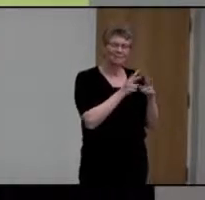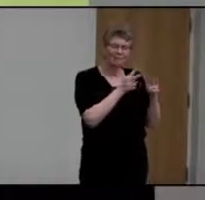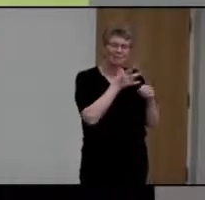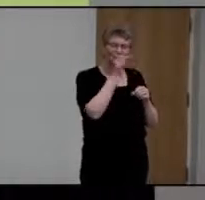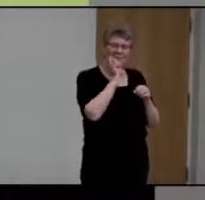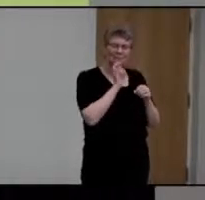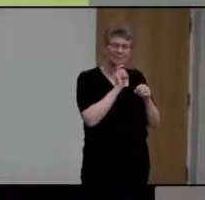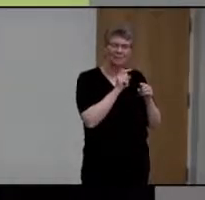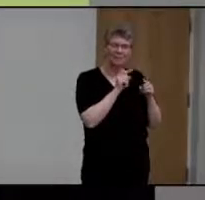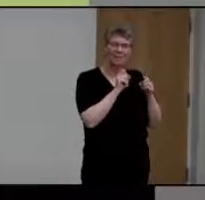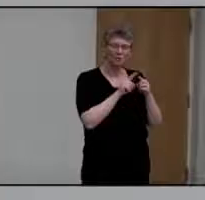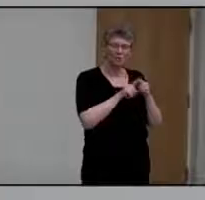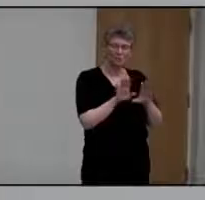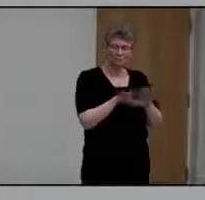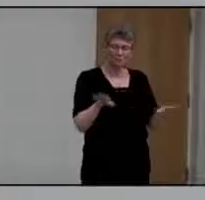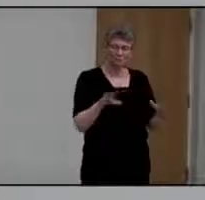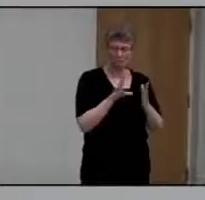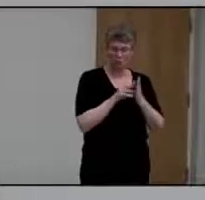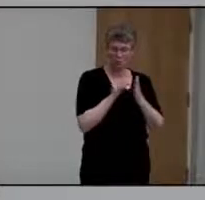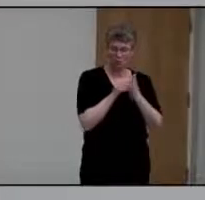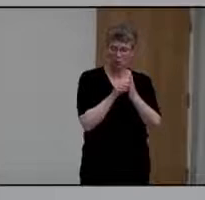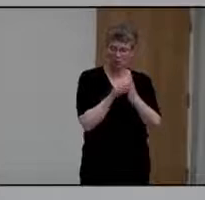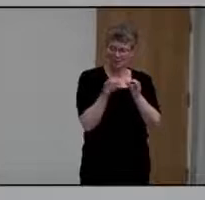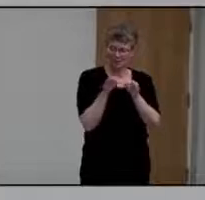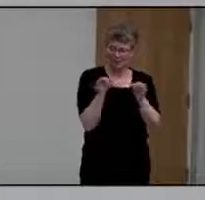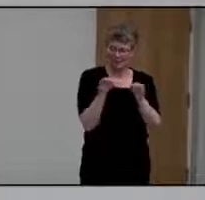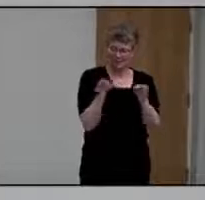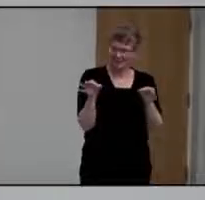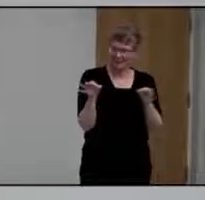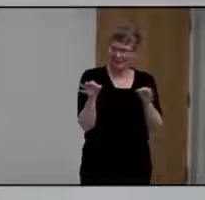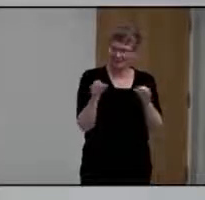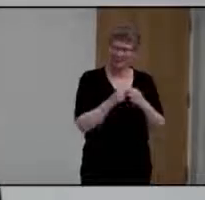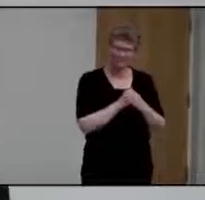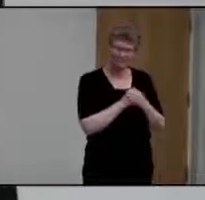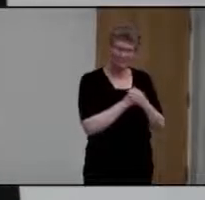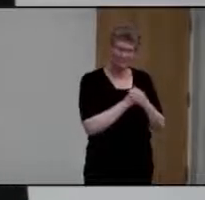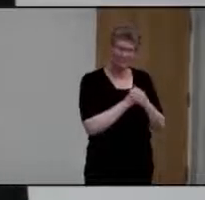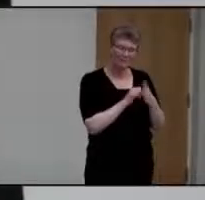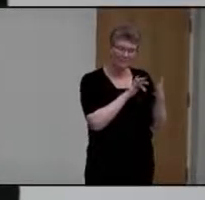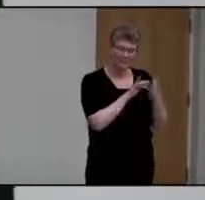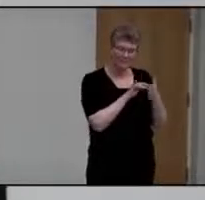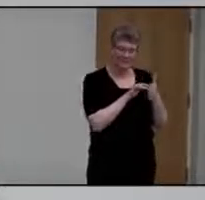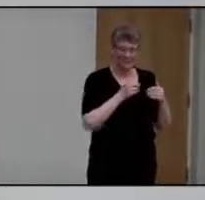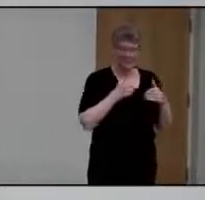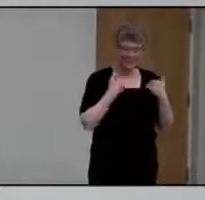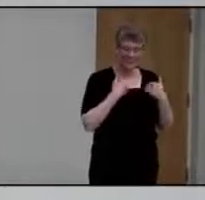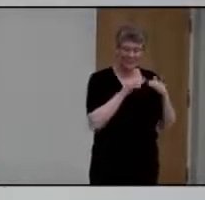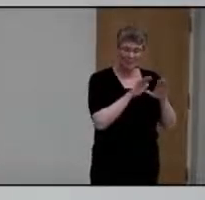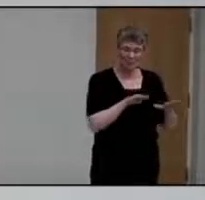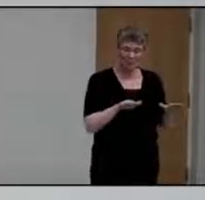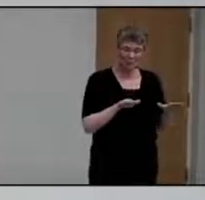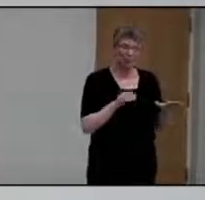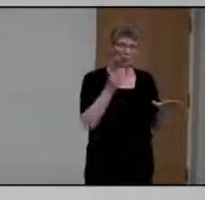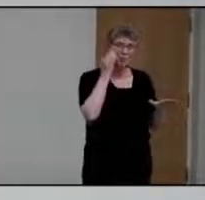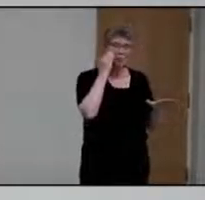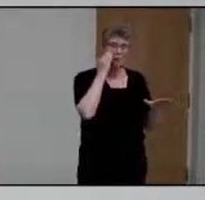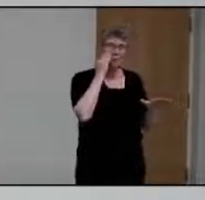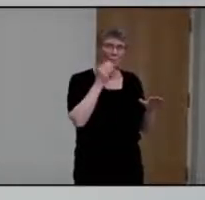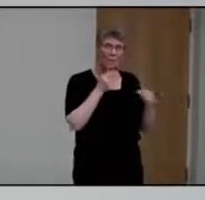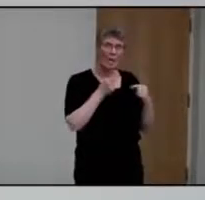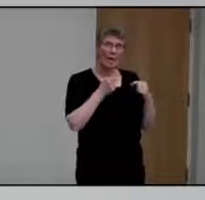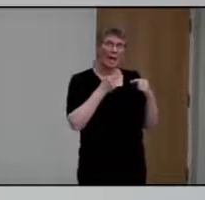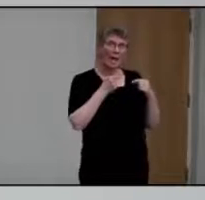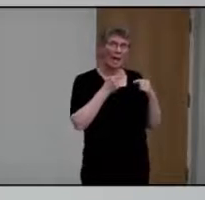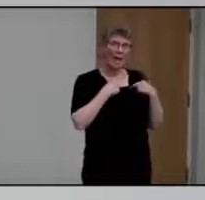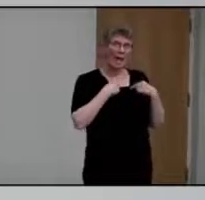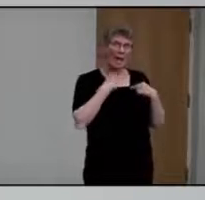how kids learn language. So the story goes that in the beginning, young kids know that you say, I go, and then you learn that you